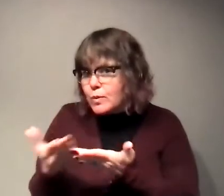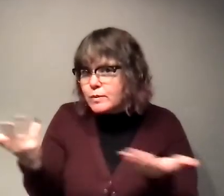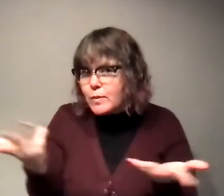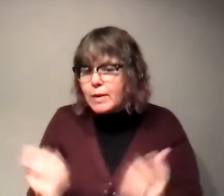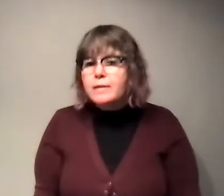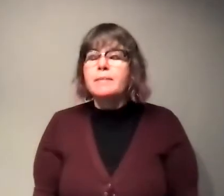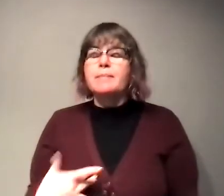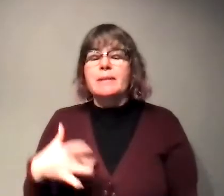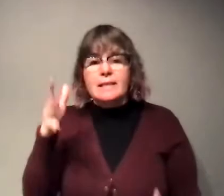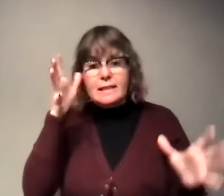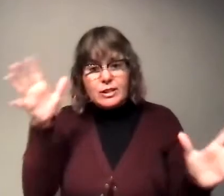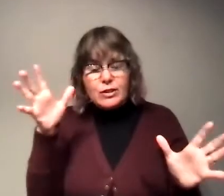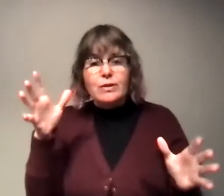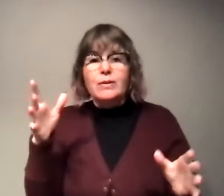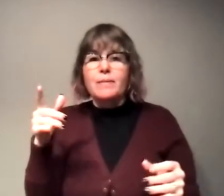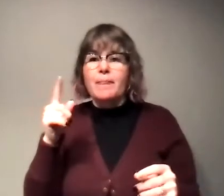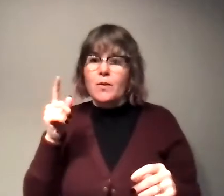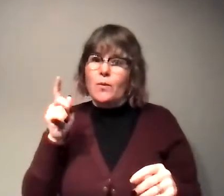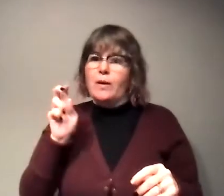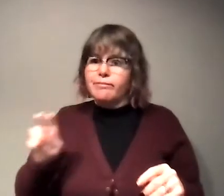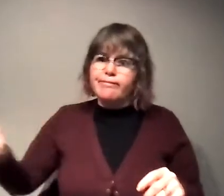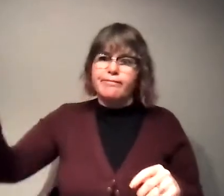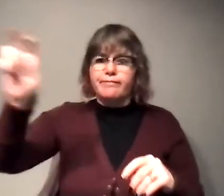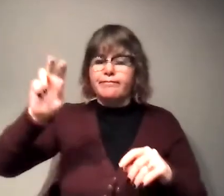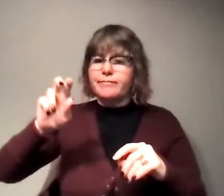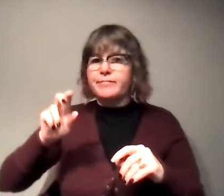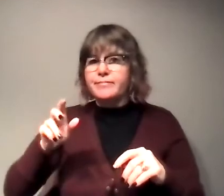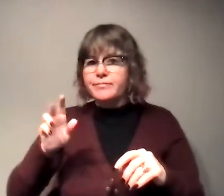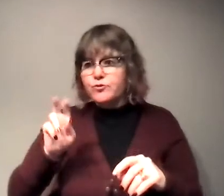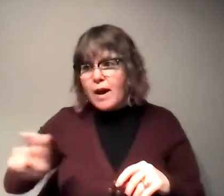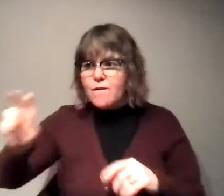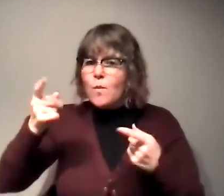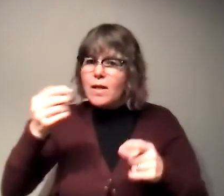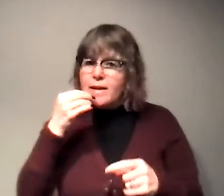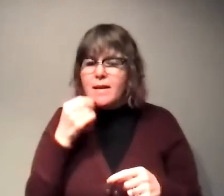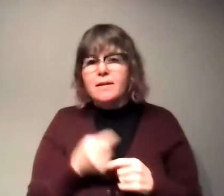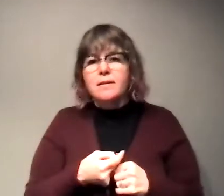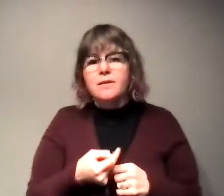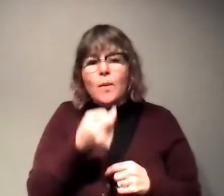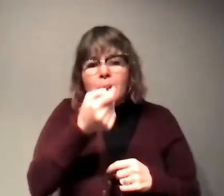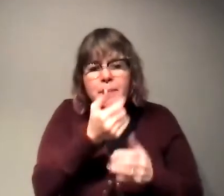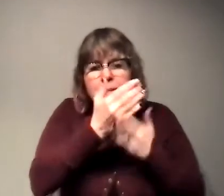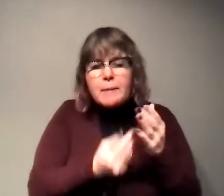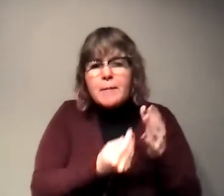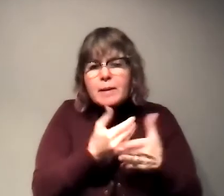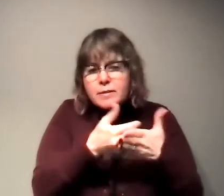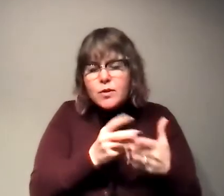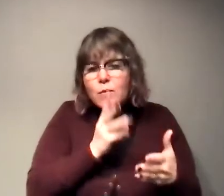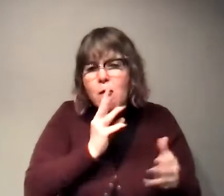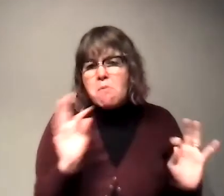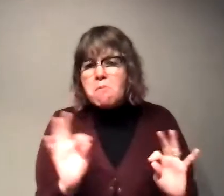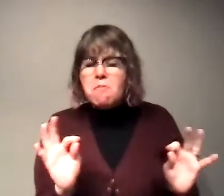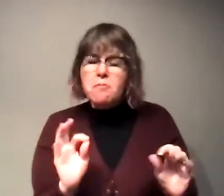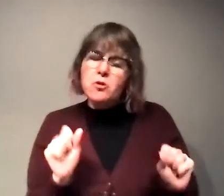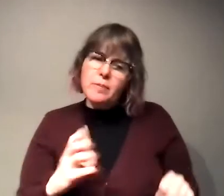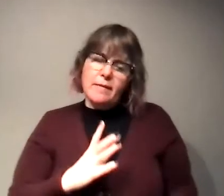times deer make big rounds as they're eating their food. And if they're only eating some of the plants by the stream, then it might just be